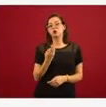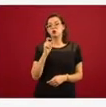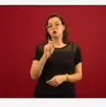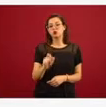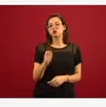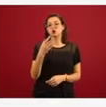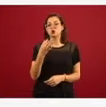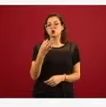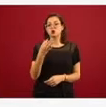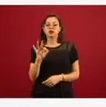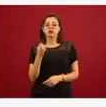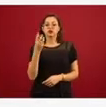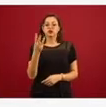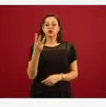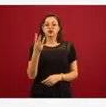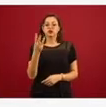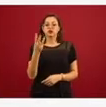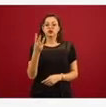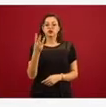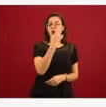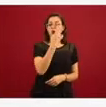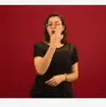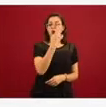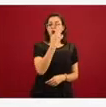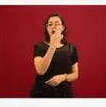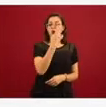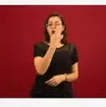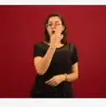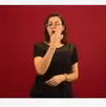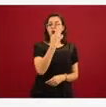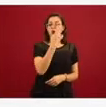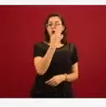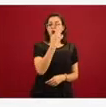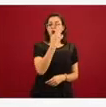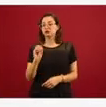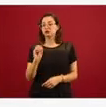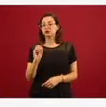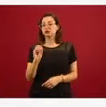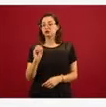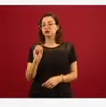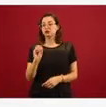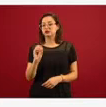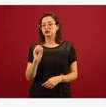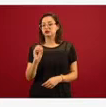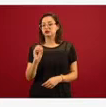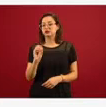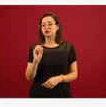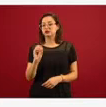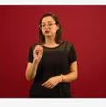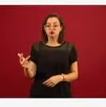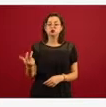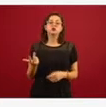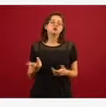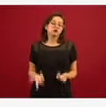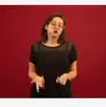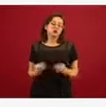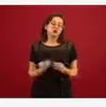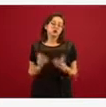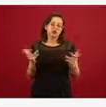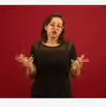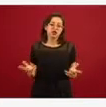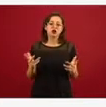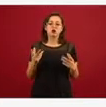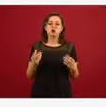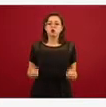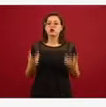Here we have the mortality rate. Remember, the mortality is calculated with relation to the population, and it varies